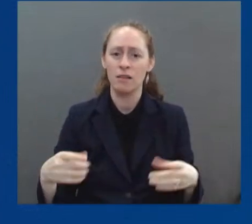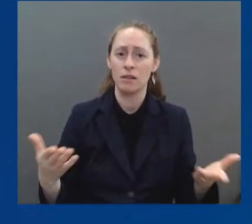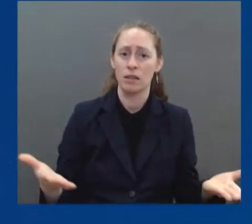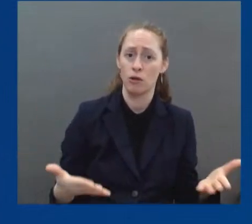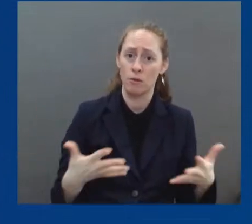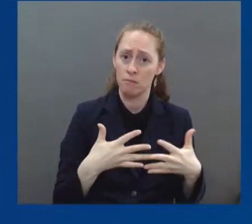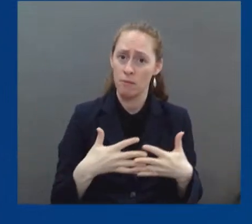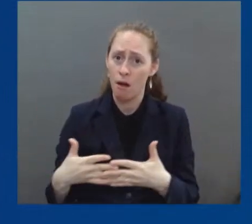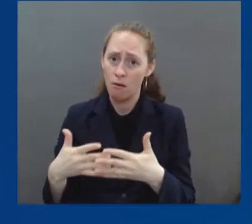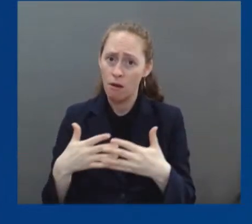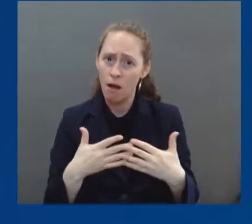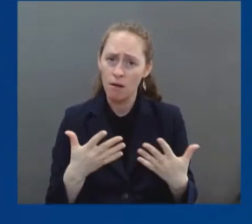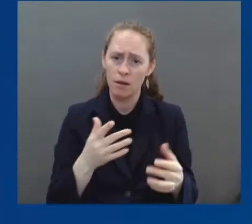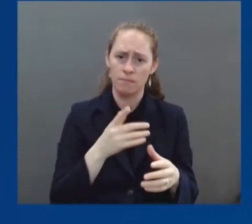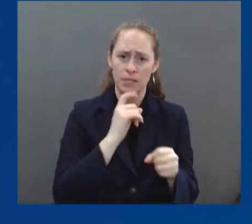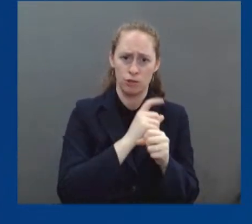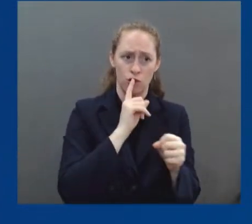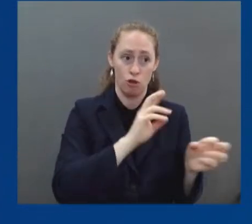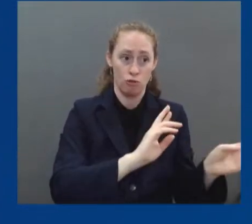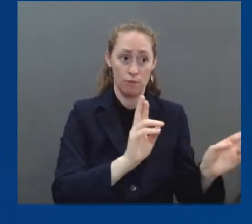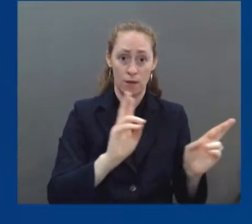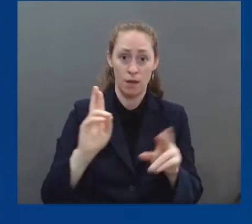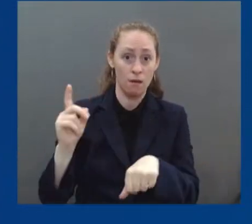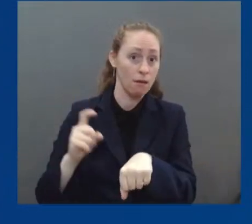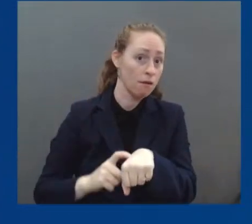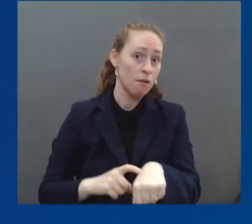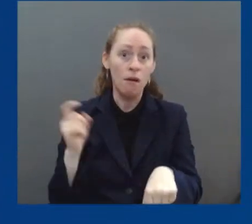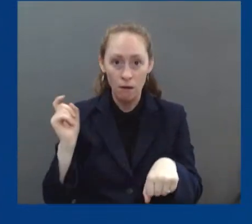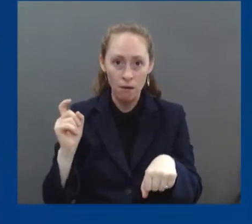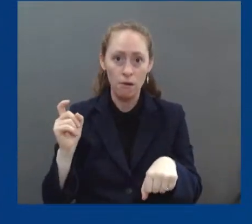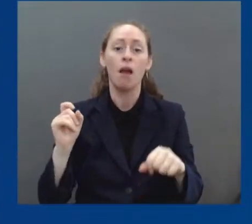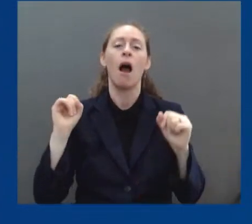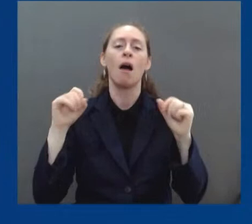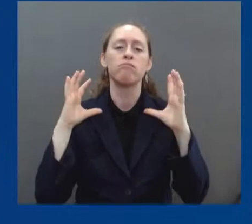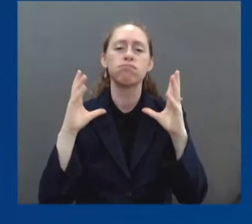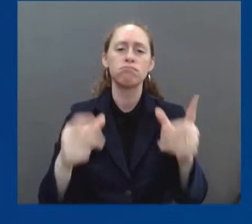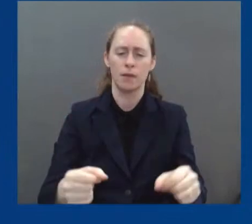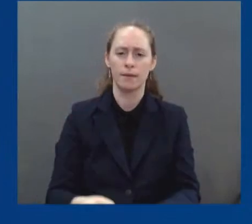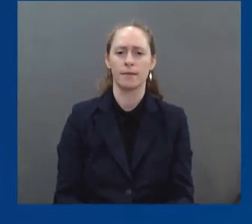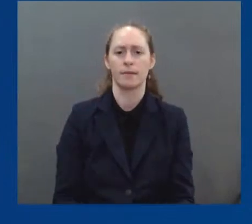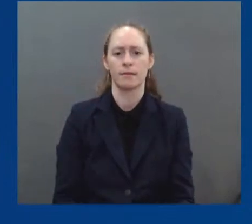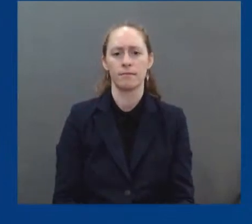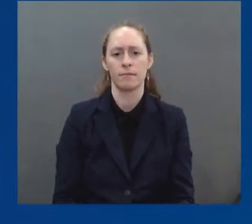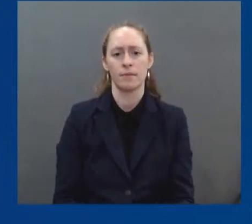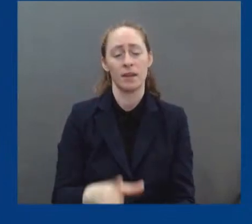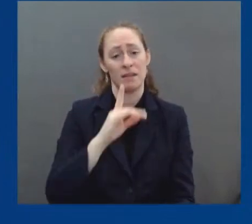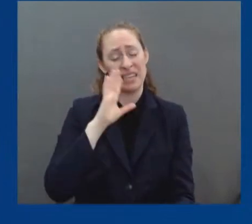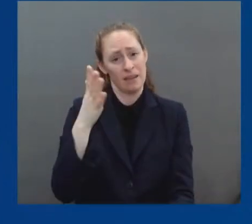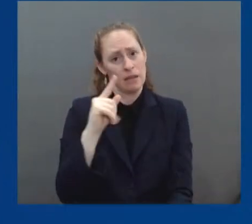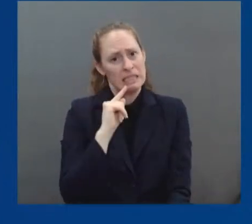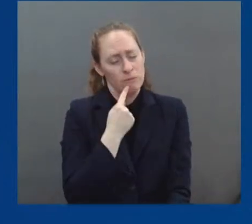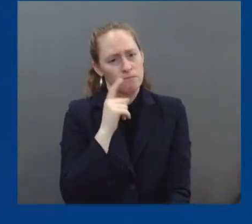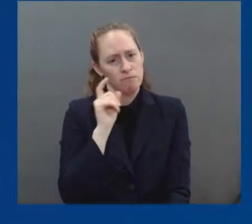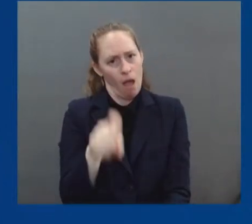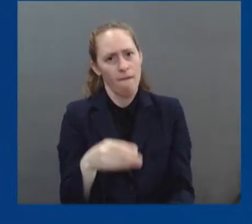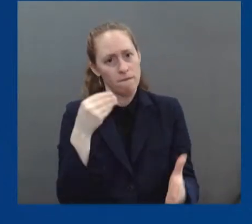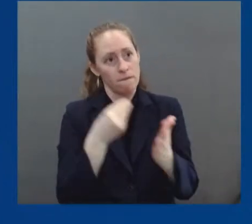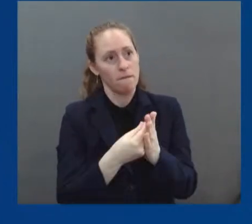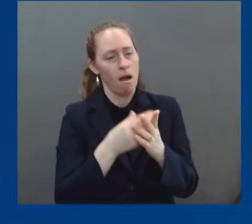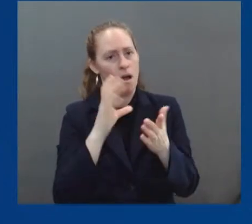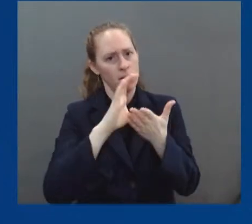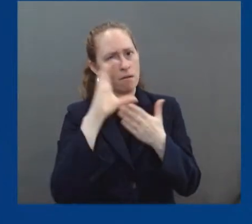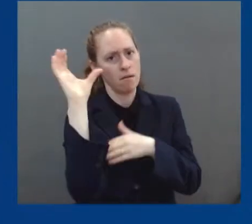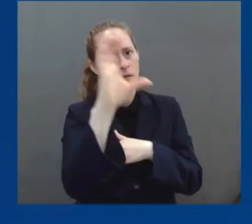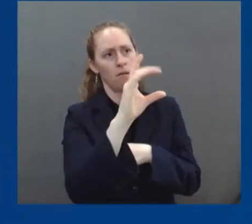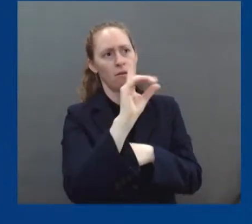urgency to fund our global COVID-19 response so that we can accelerate our efforts to turn vaccines